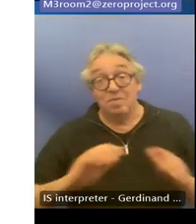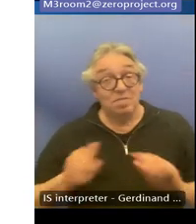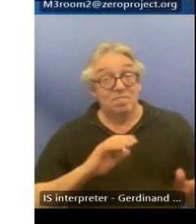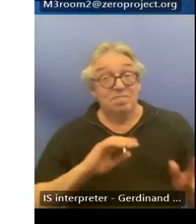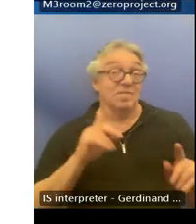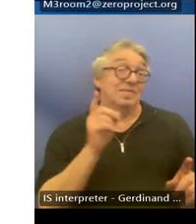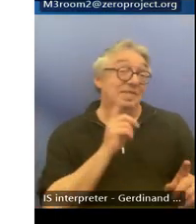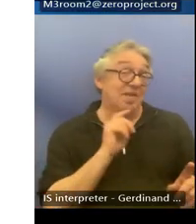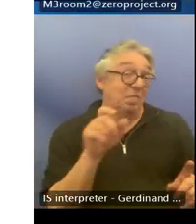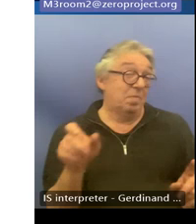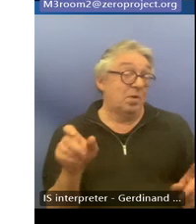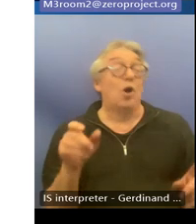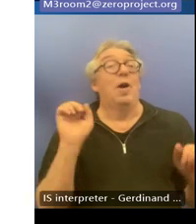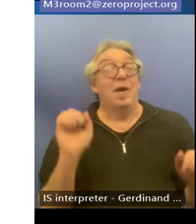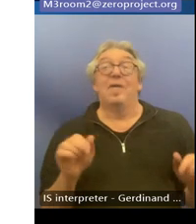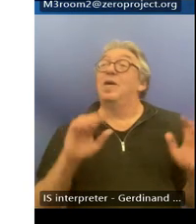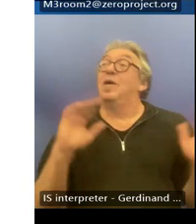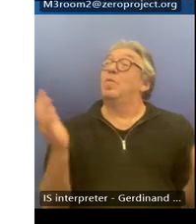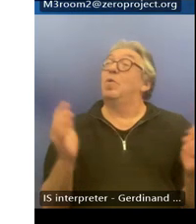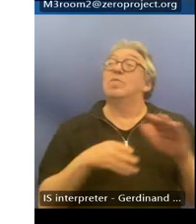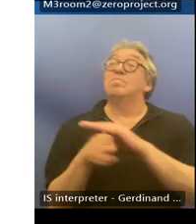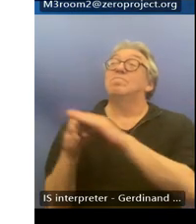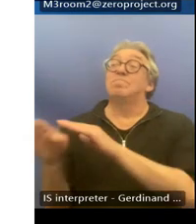people. Thank you.